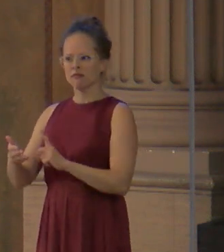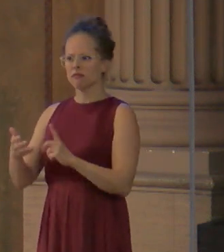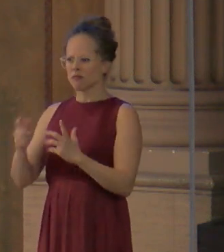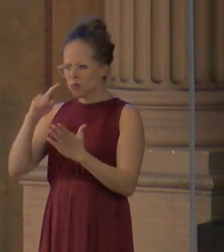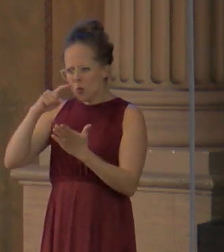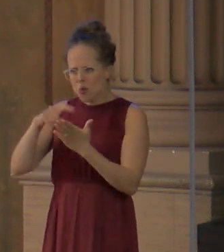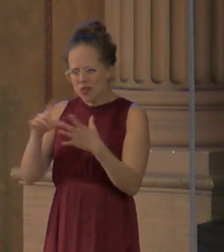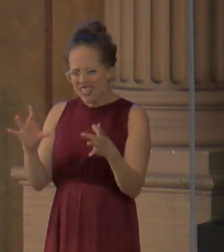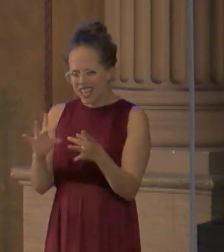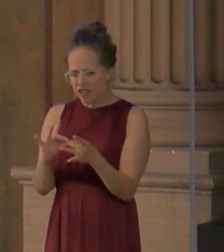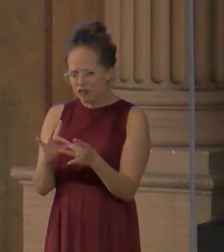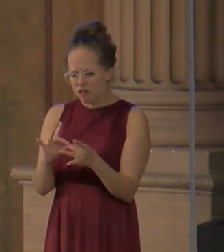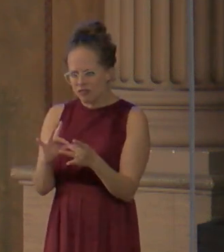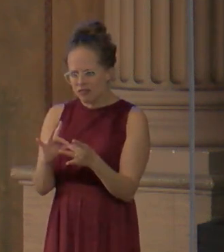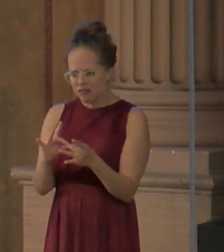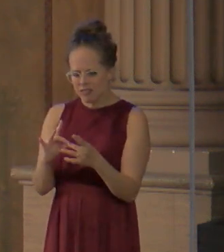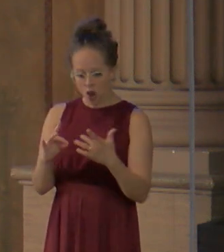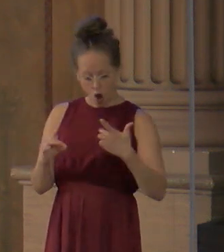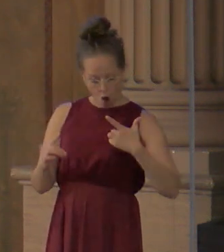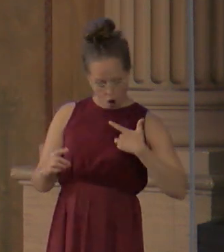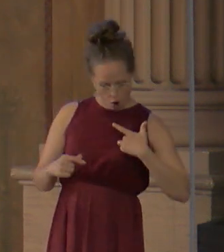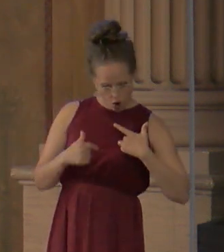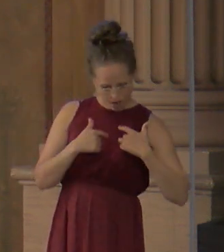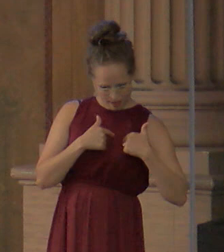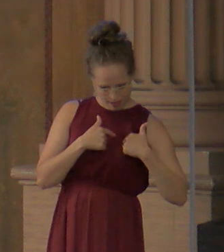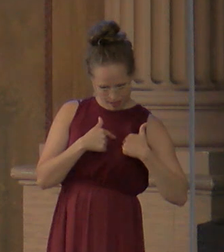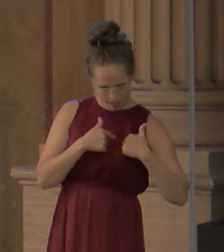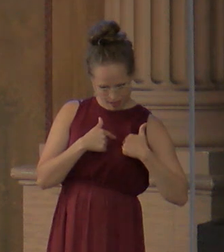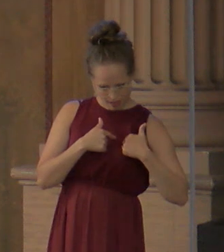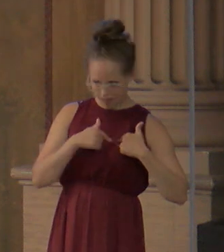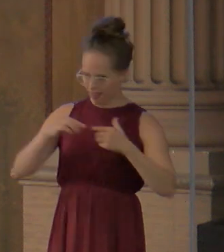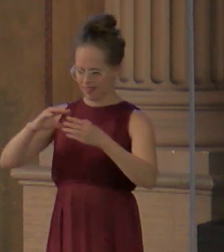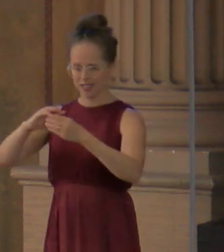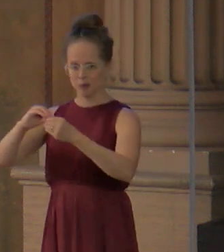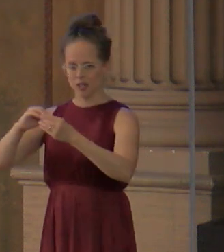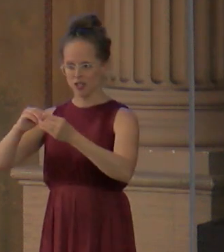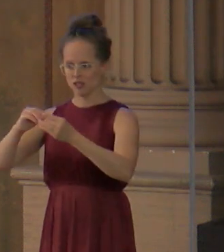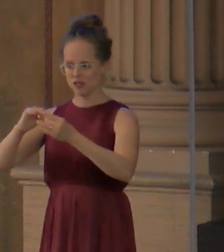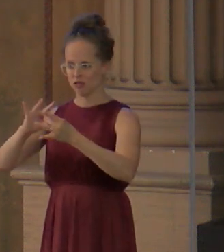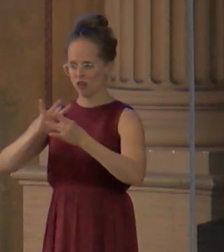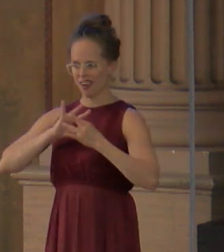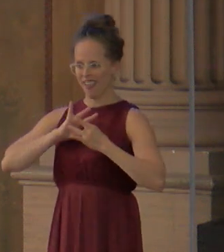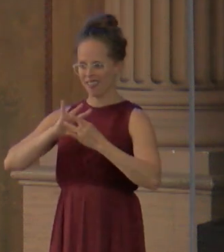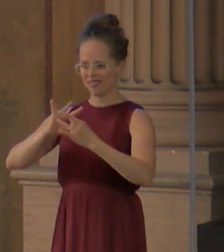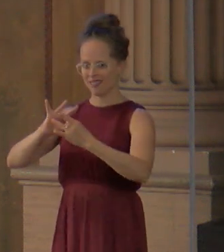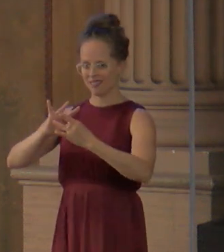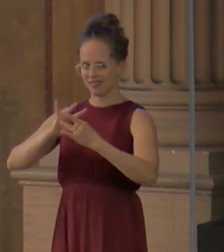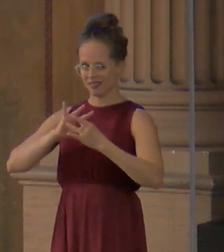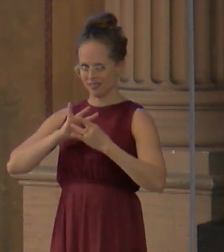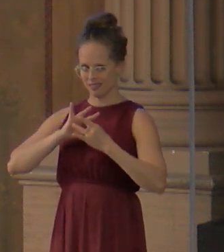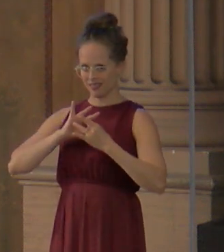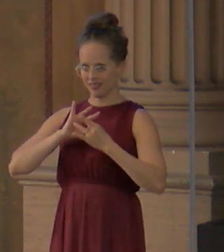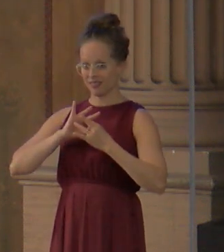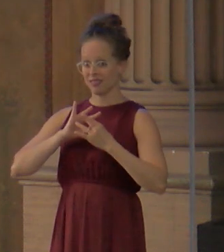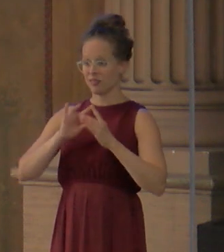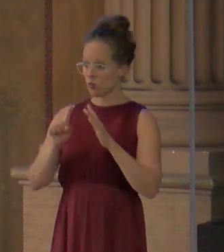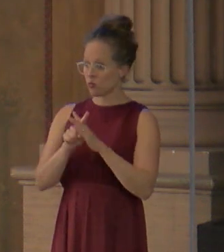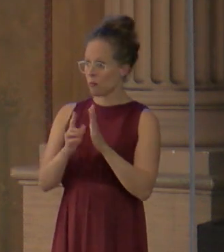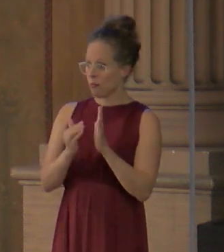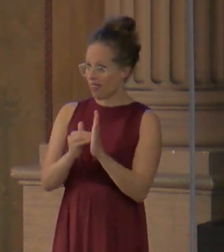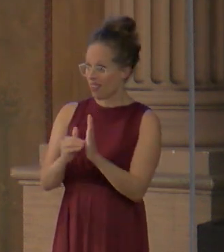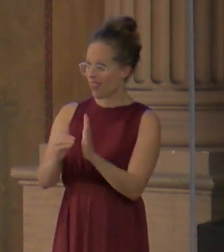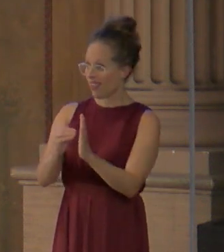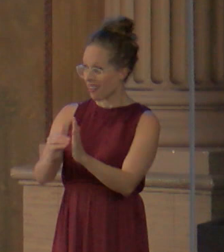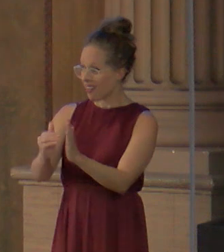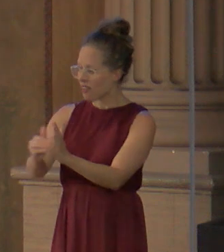connection there between the heart and the speech. This is seen over and over and over again